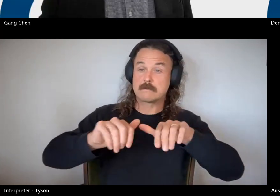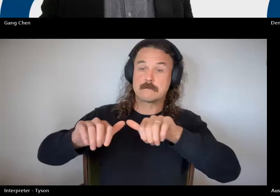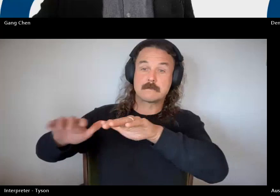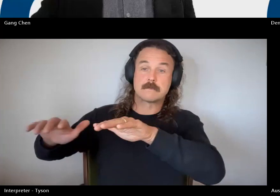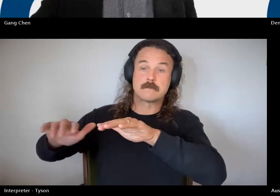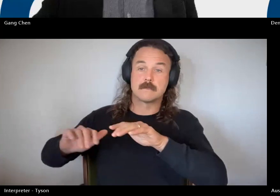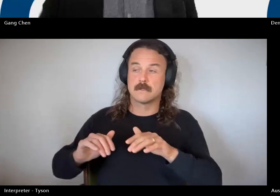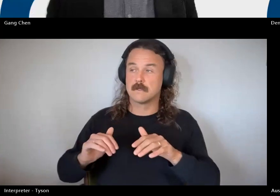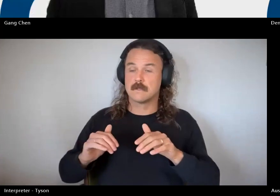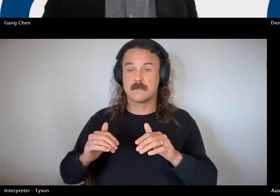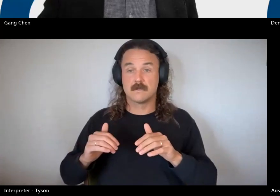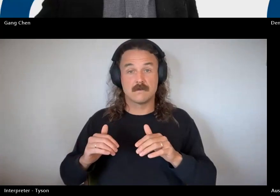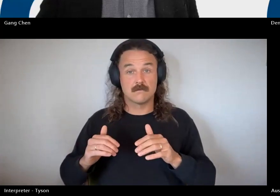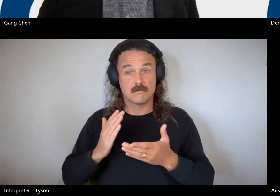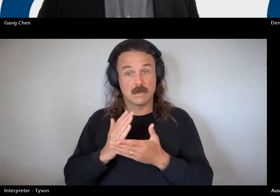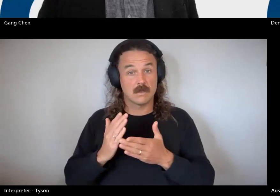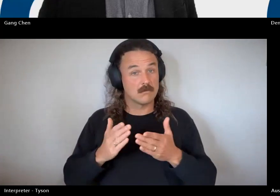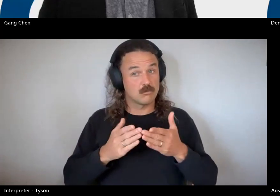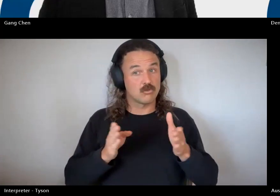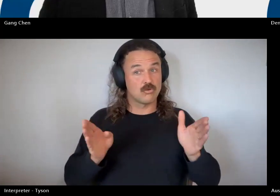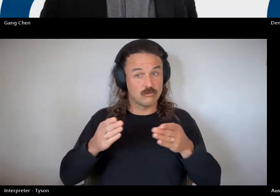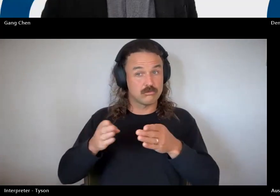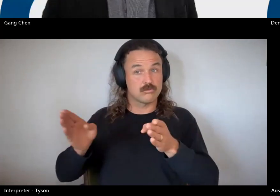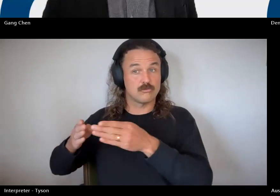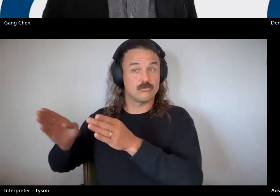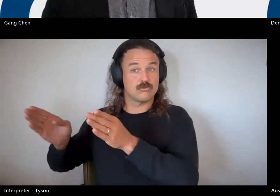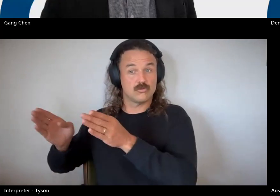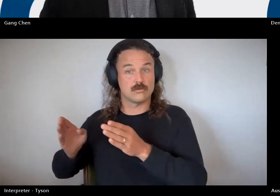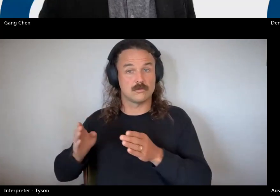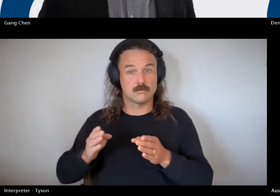a diverse group of people.